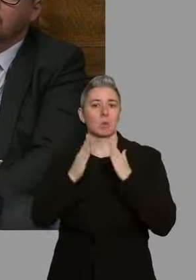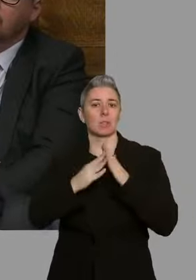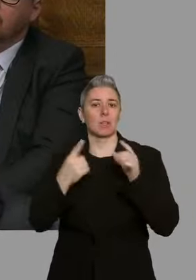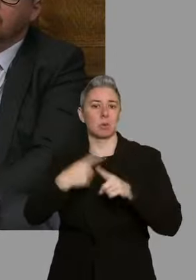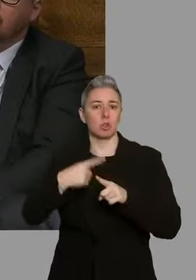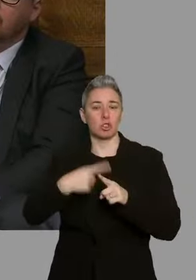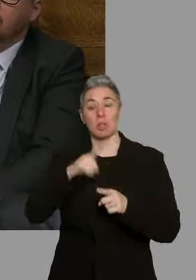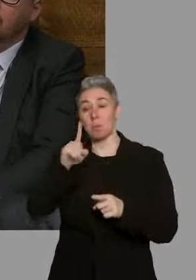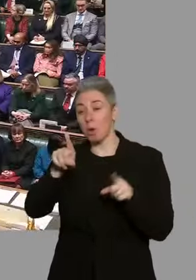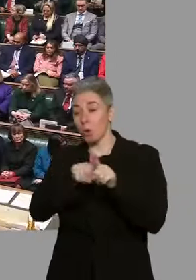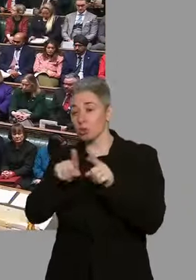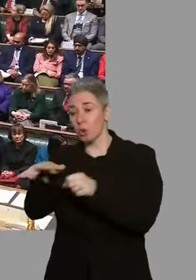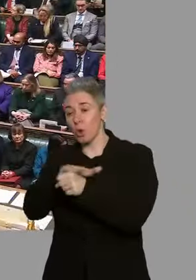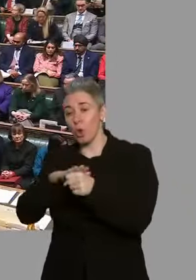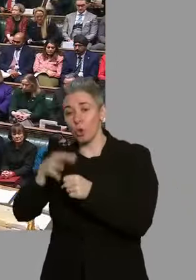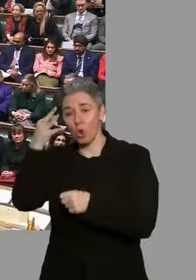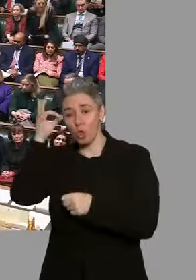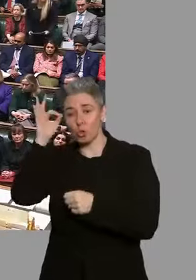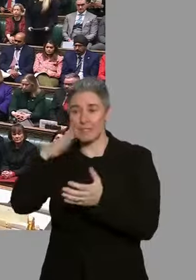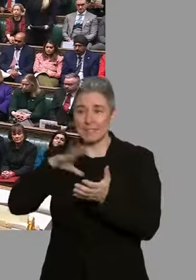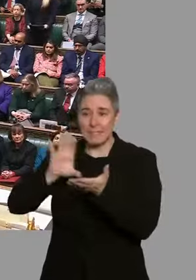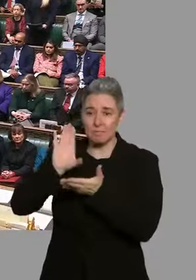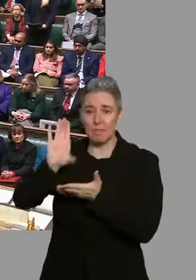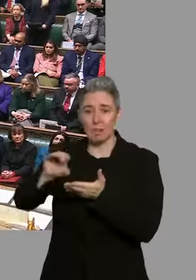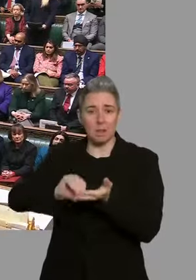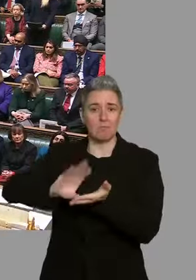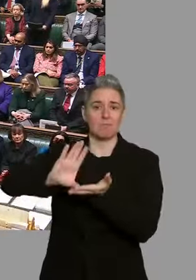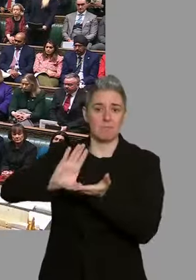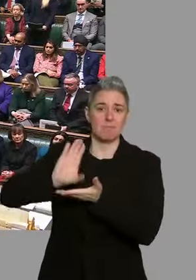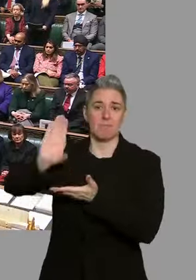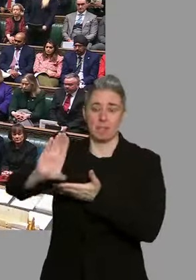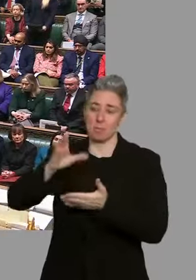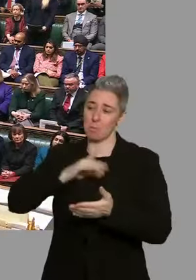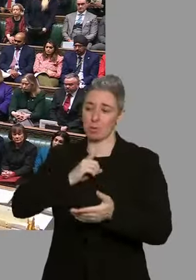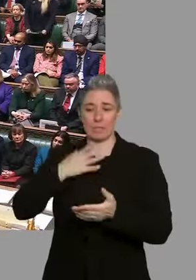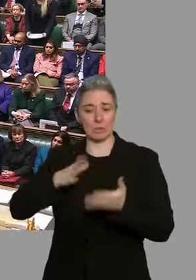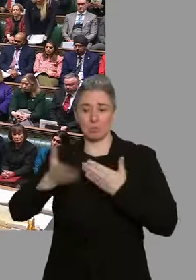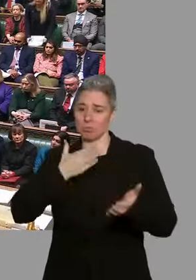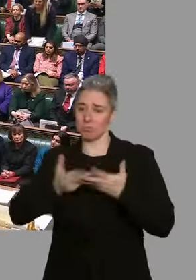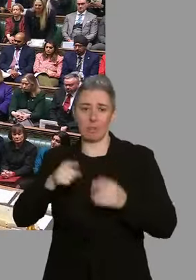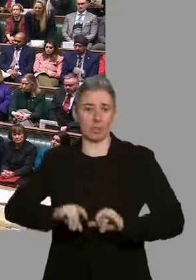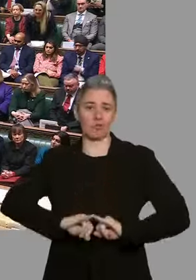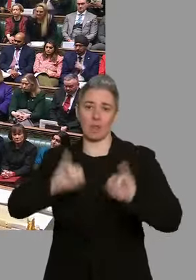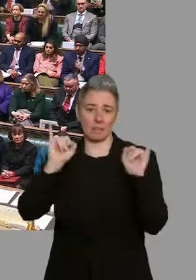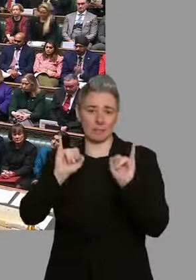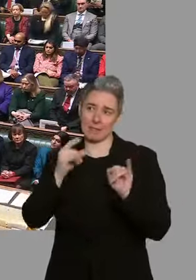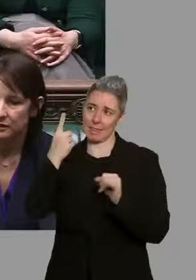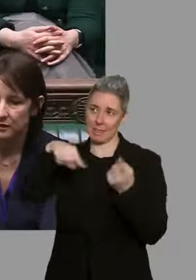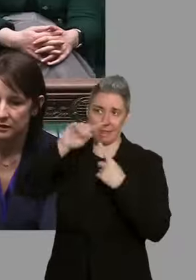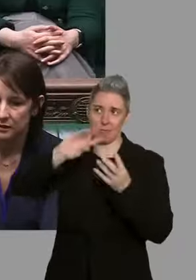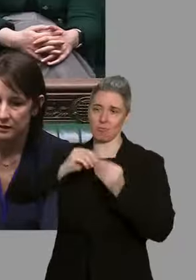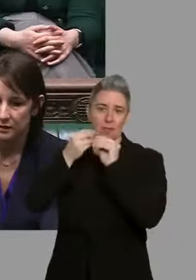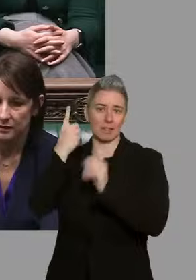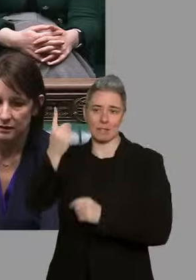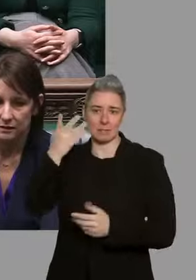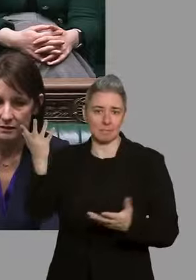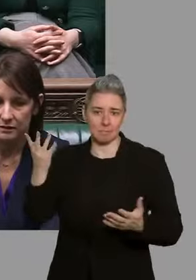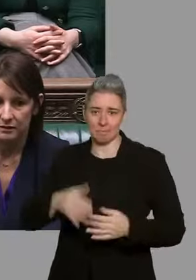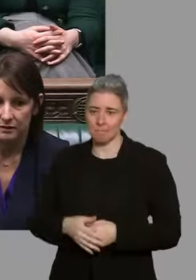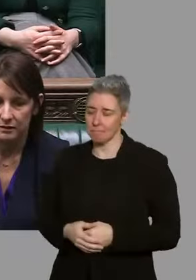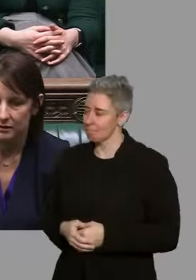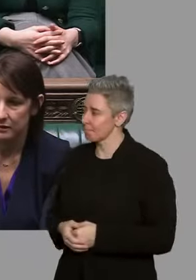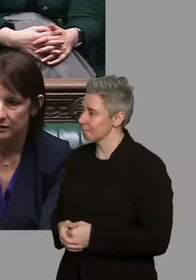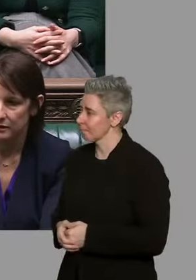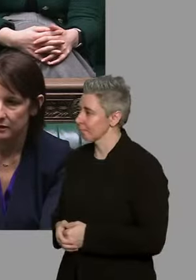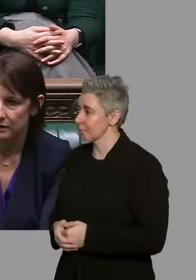of their own making? Prime Minister. Well, I'm grateful to her for raising this, because in Scotland, house building has ground to a halt.